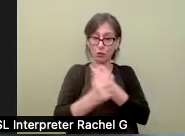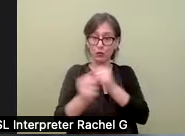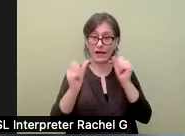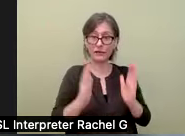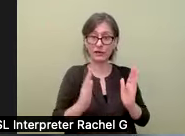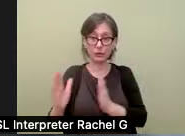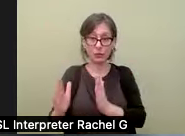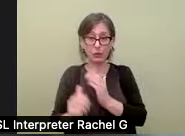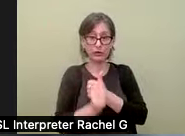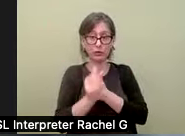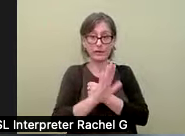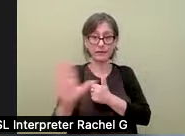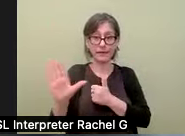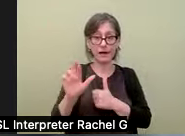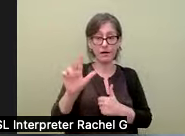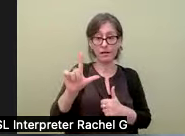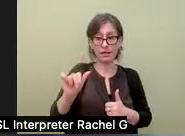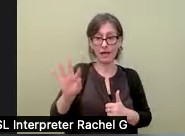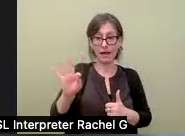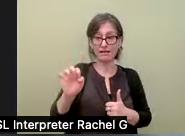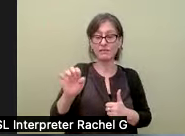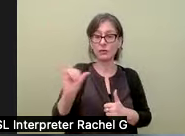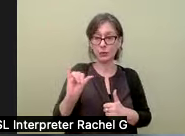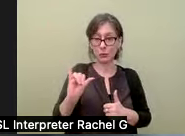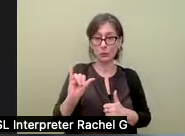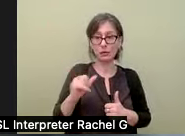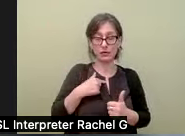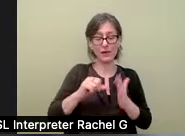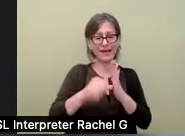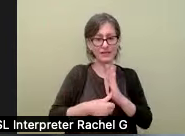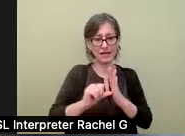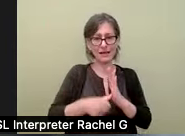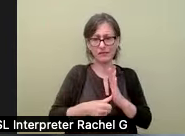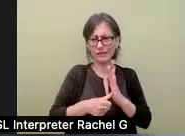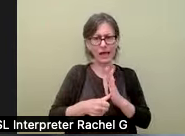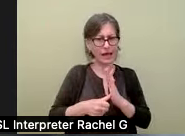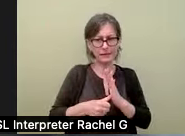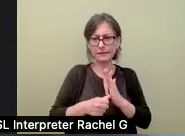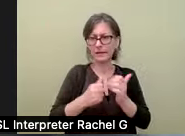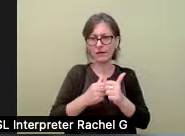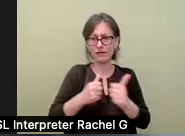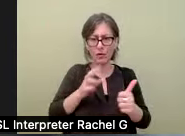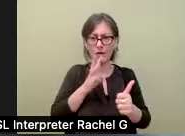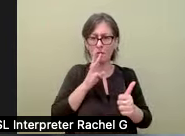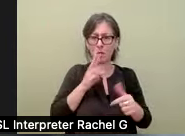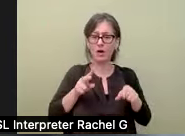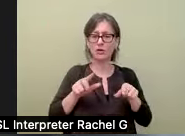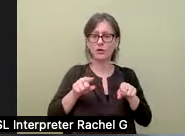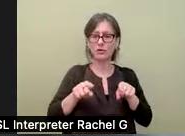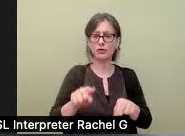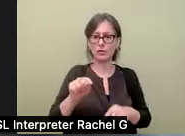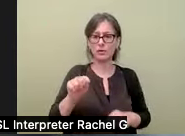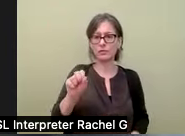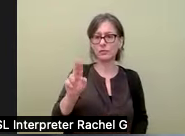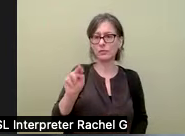in jeopardy as well, which is why we really emphasize that we don't want you in or anywhere near the water during tsunamis. In the